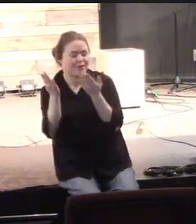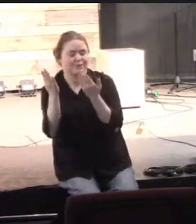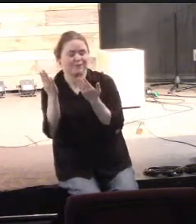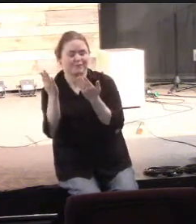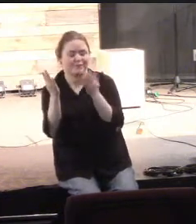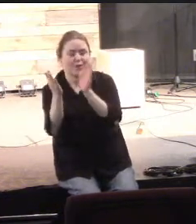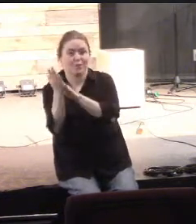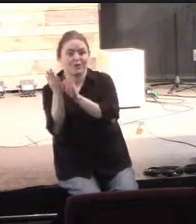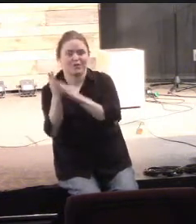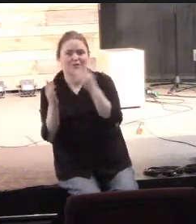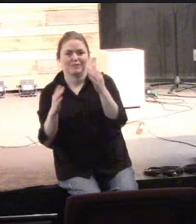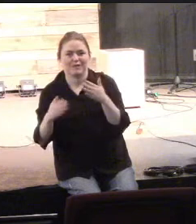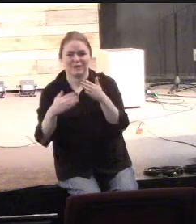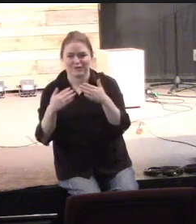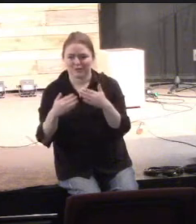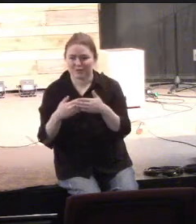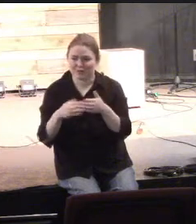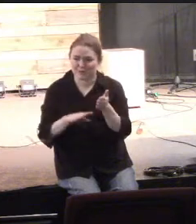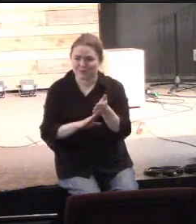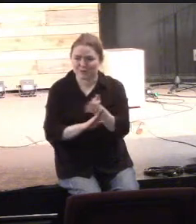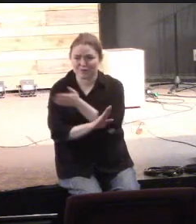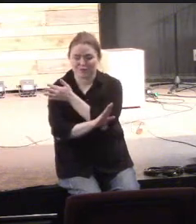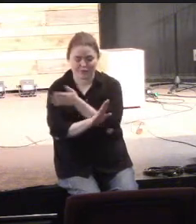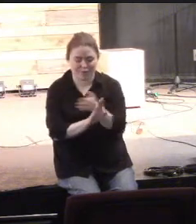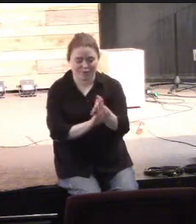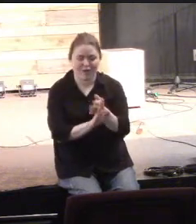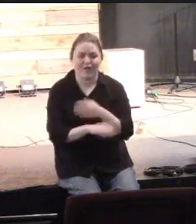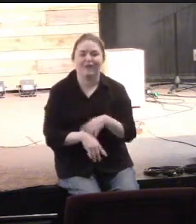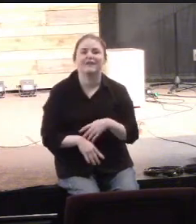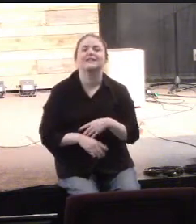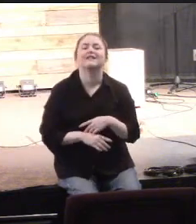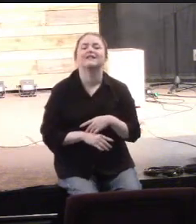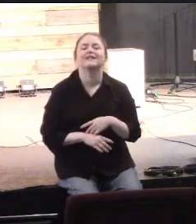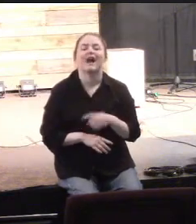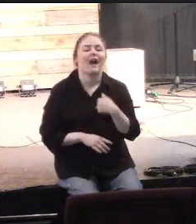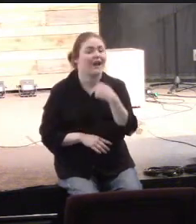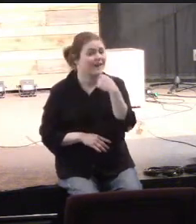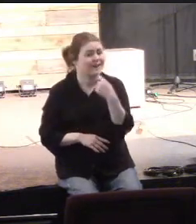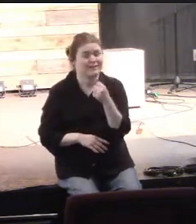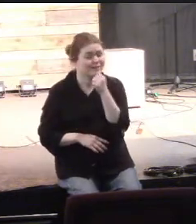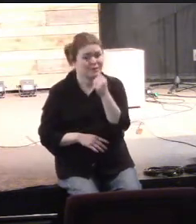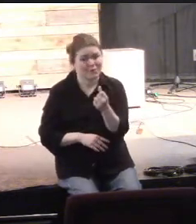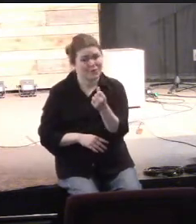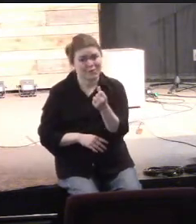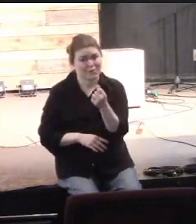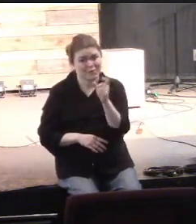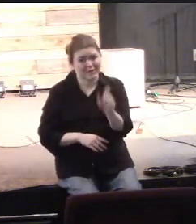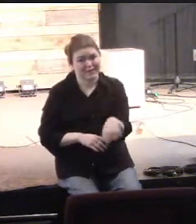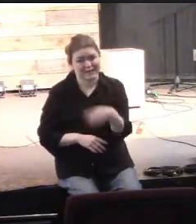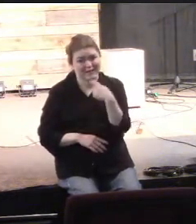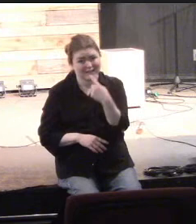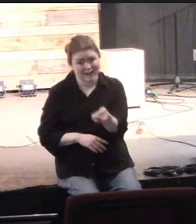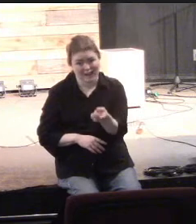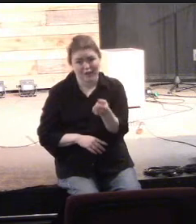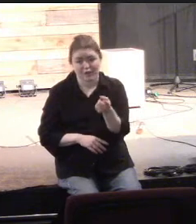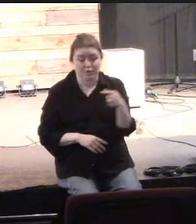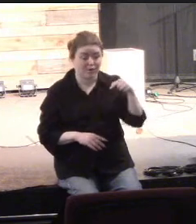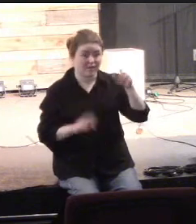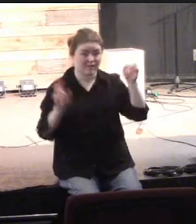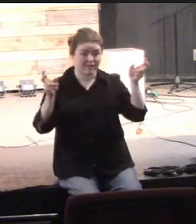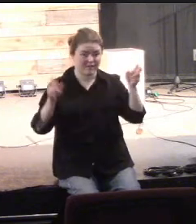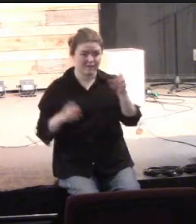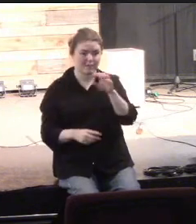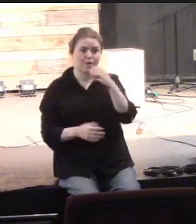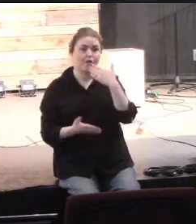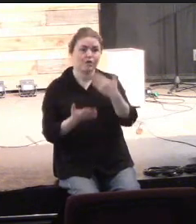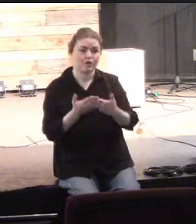Acts. I don't think I need to tell you every week that our theme is good news, but we do have a